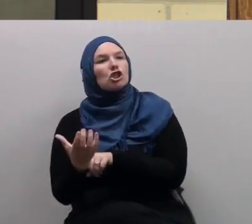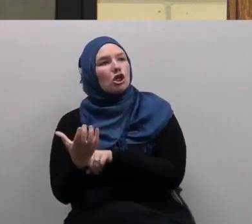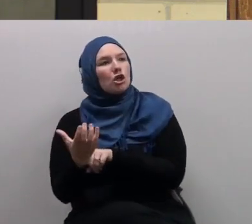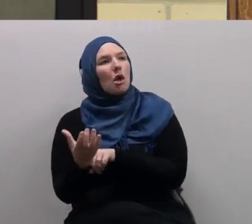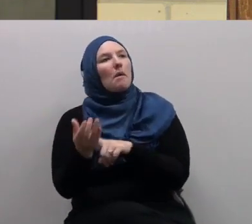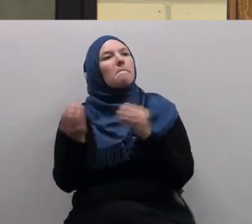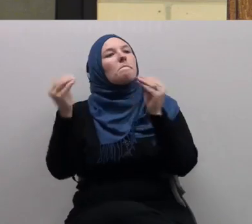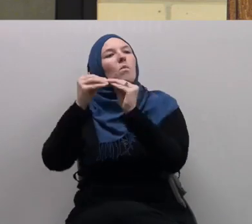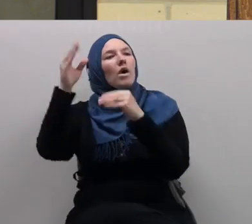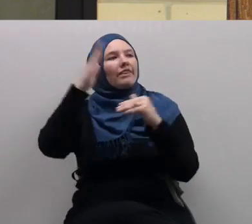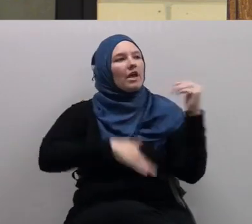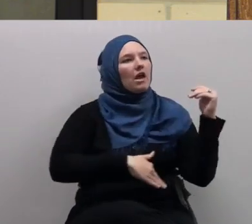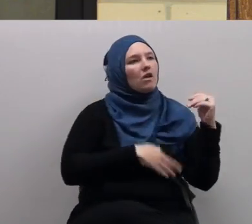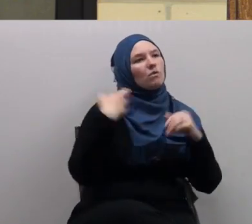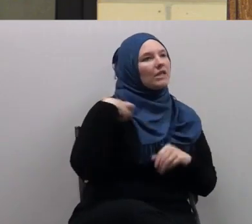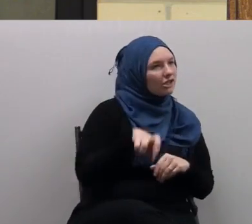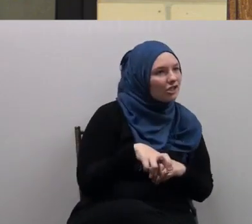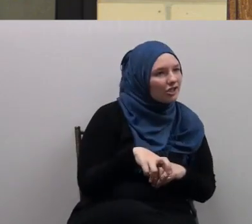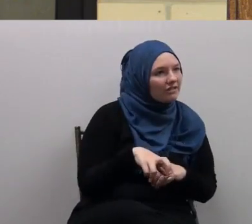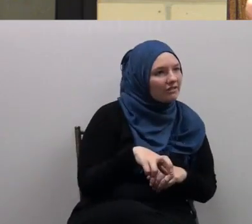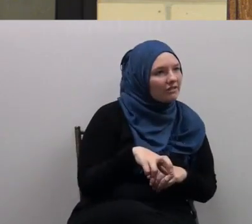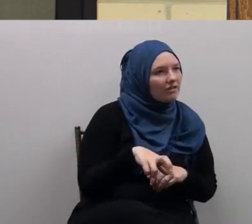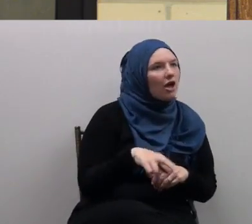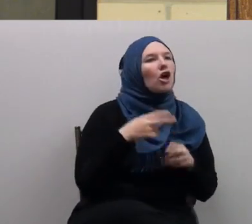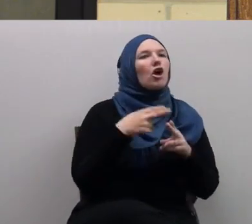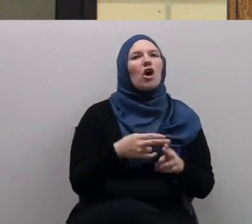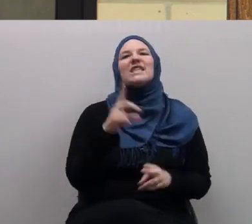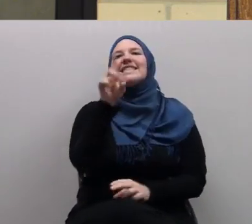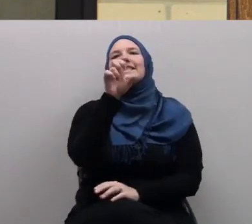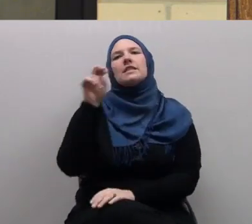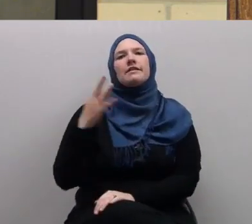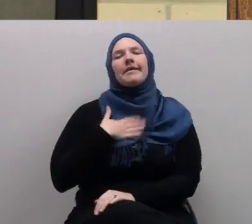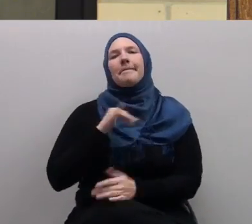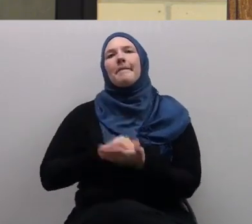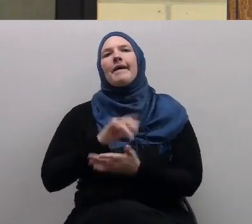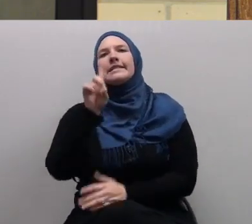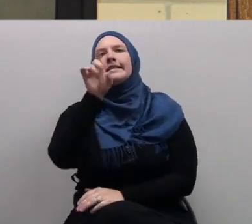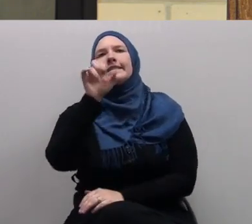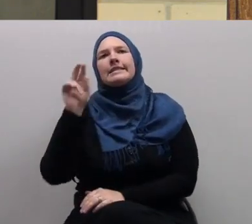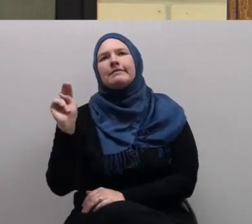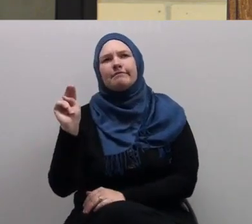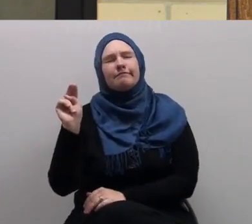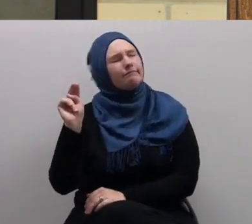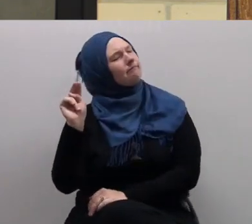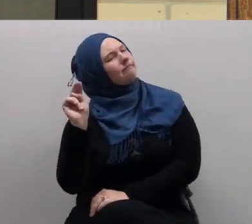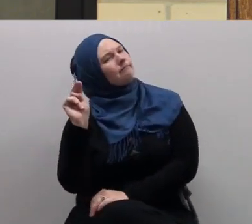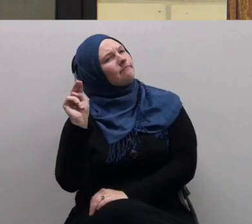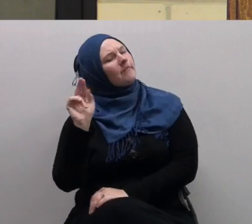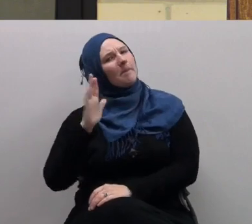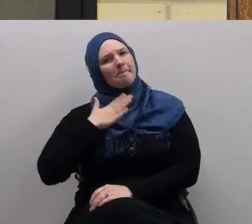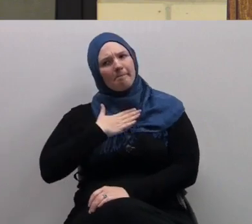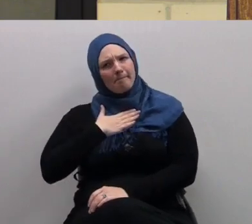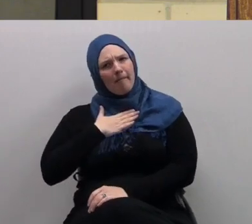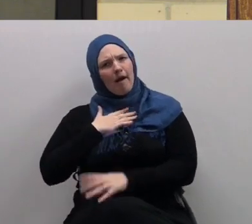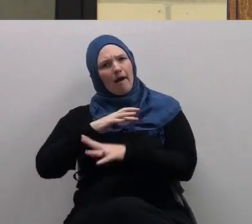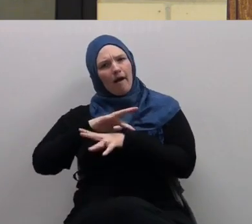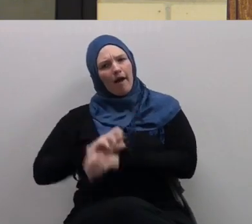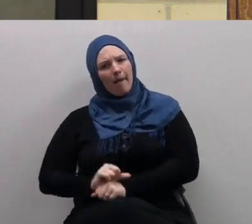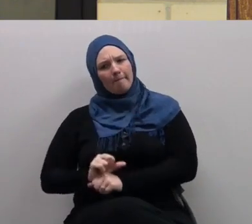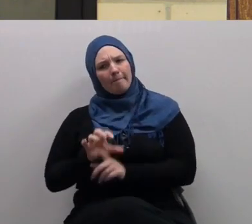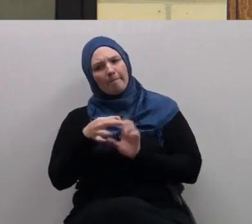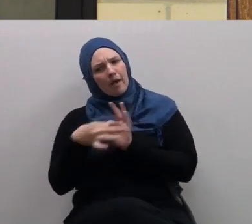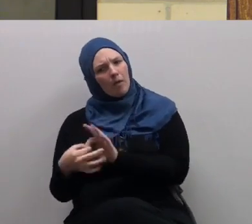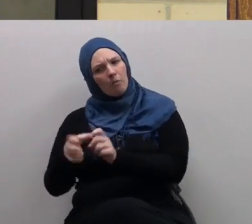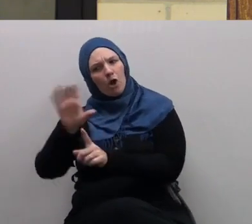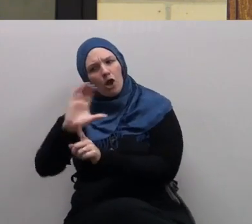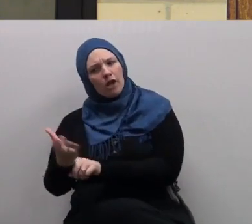of religion and call it deen. So we're calling our customs and